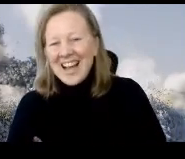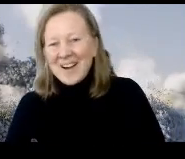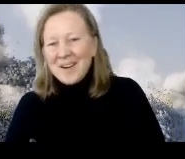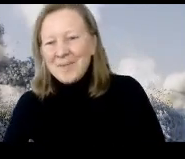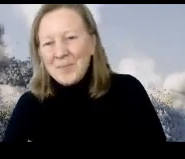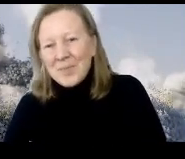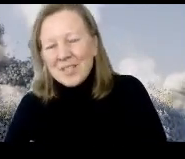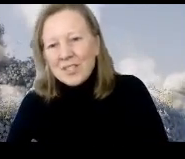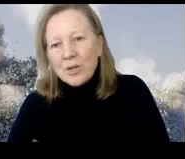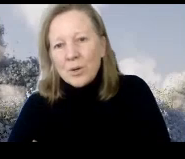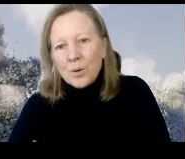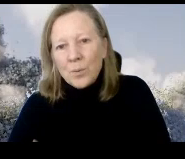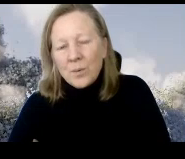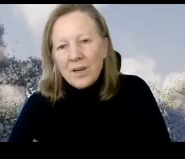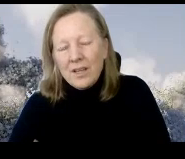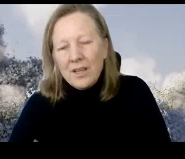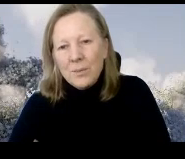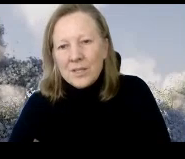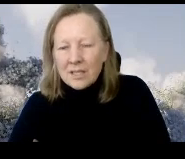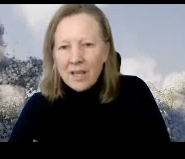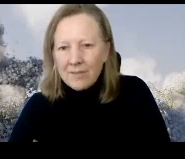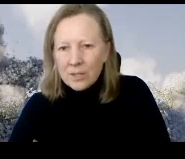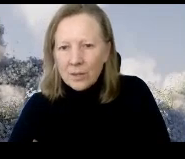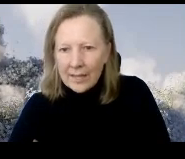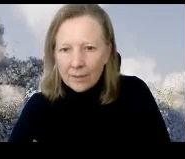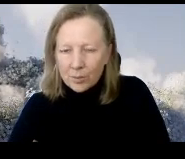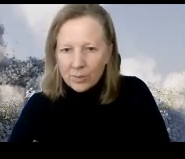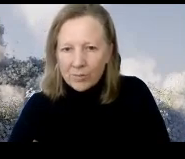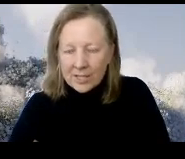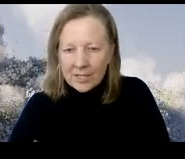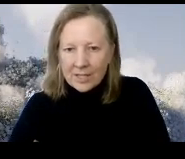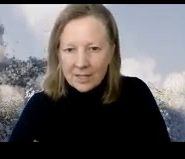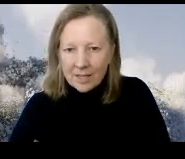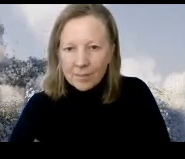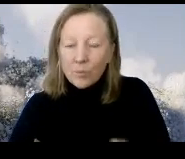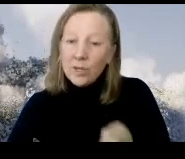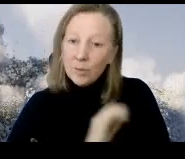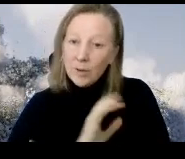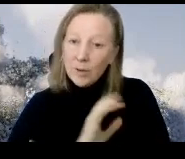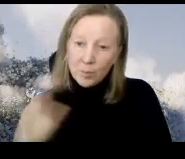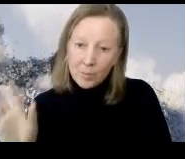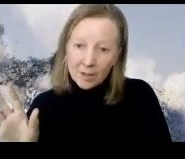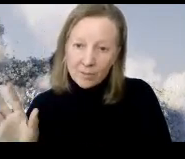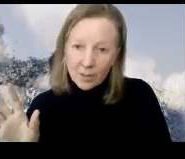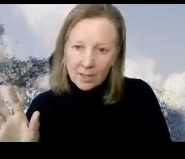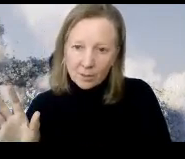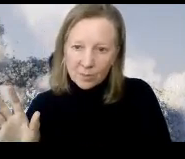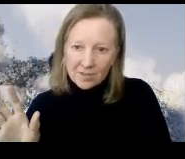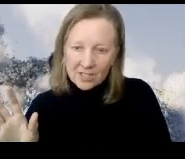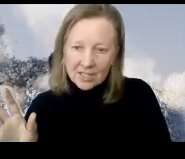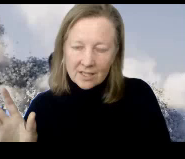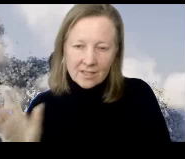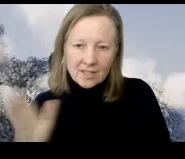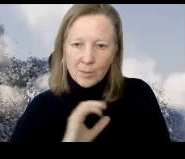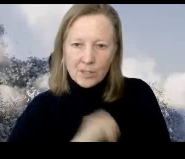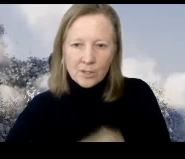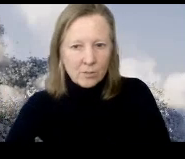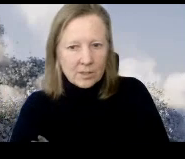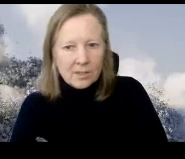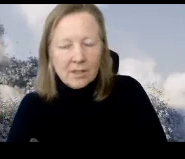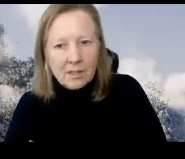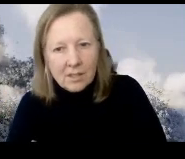under. So you would still have to do a language proficiency exam. We can help you prepare for a language proficiency exam,